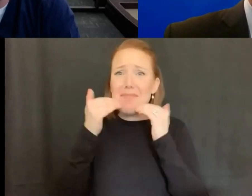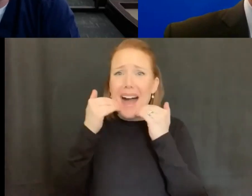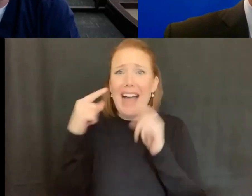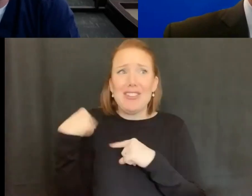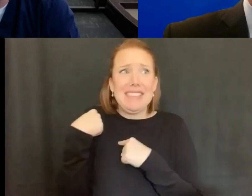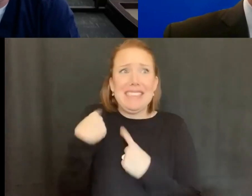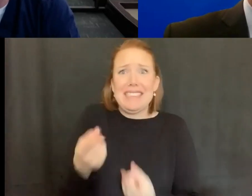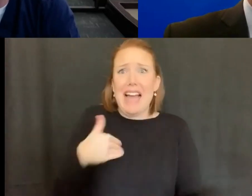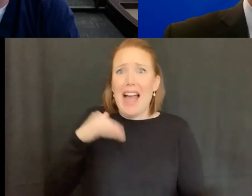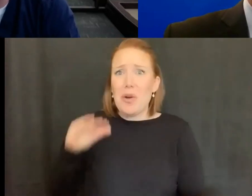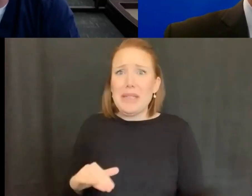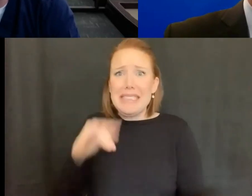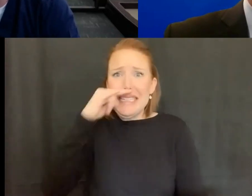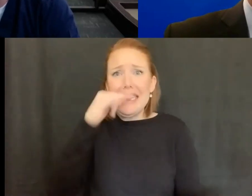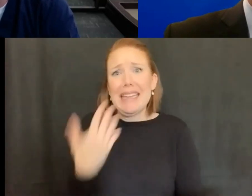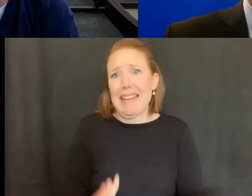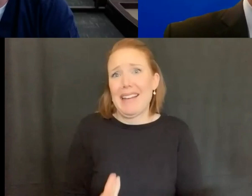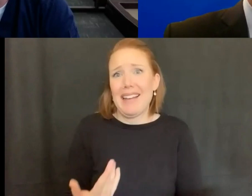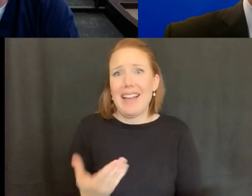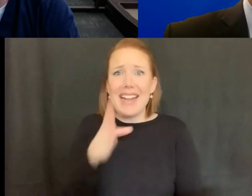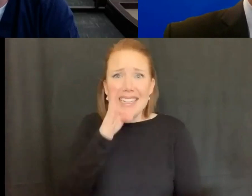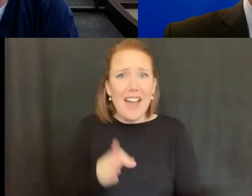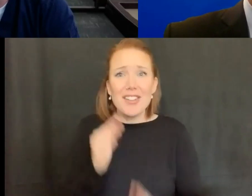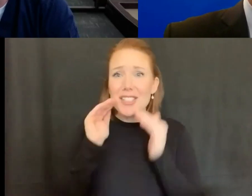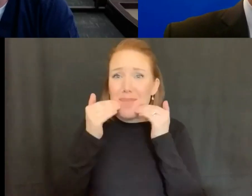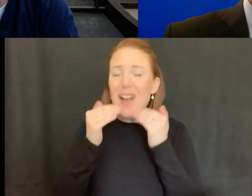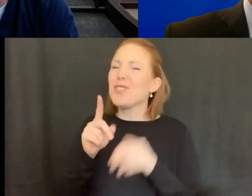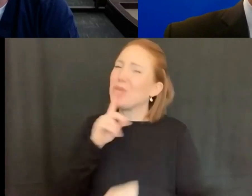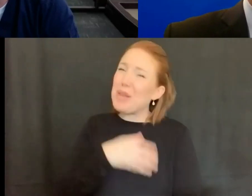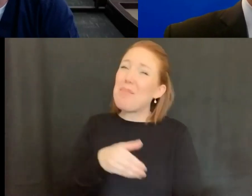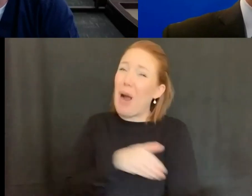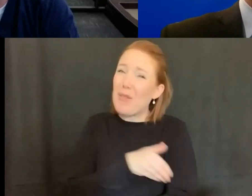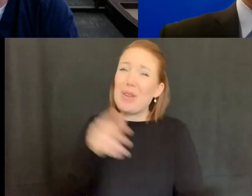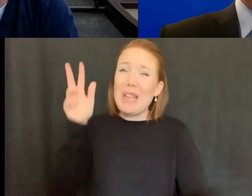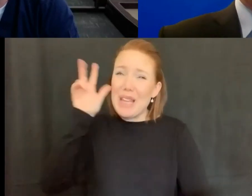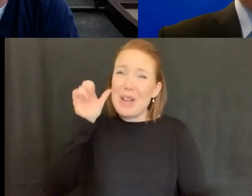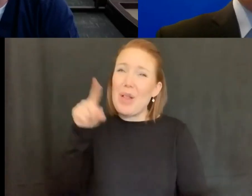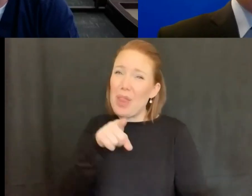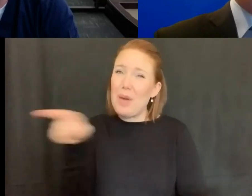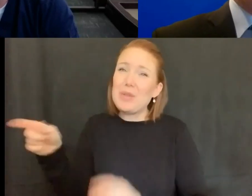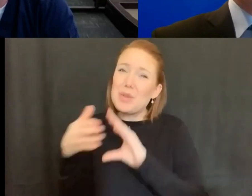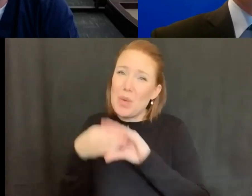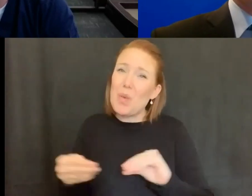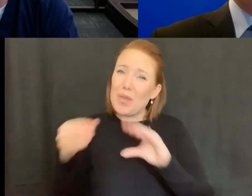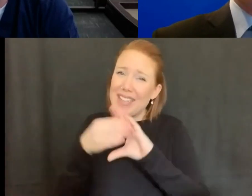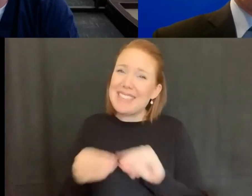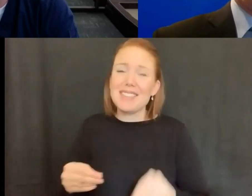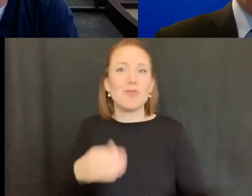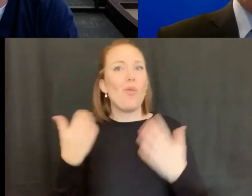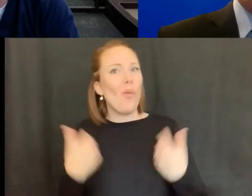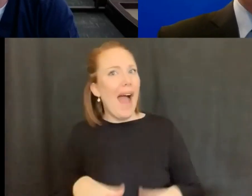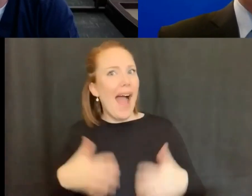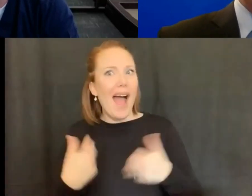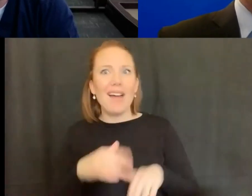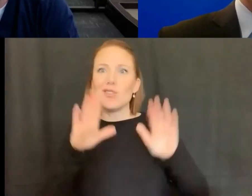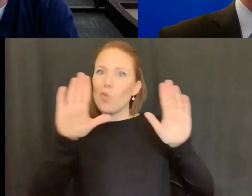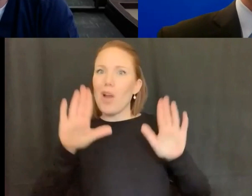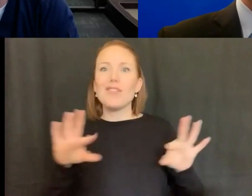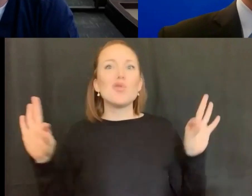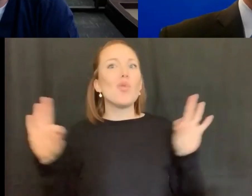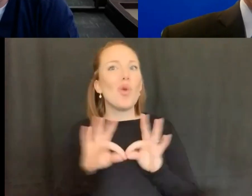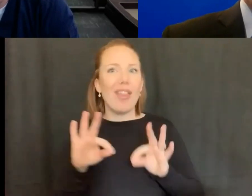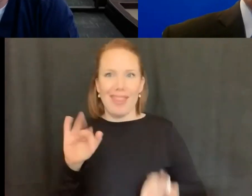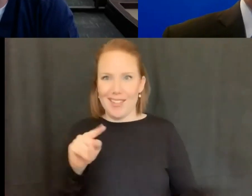kid. Wow. I mean, that's pretty powerful stuff. So yeah, that's wonderful. That's what makes it all worth it.